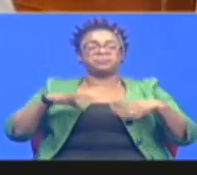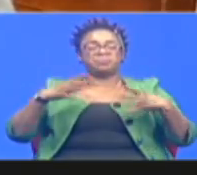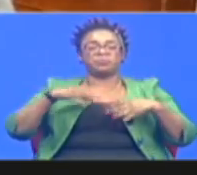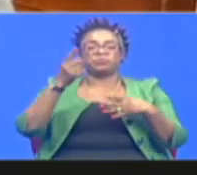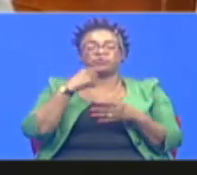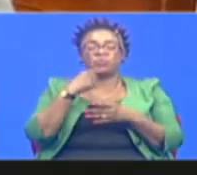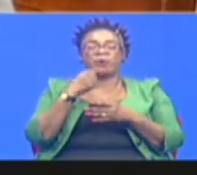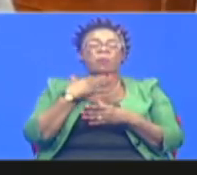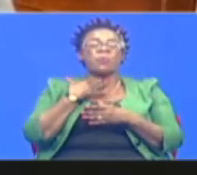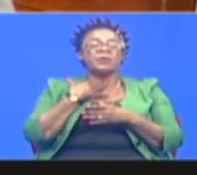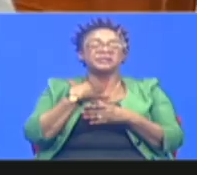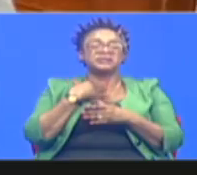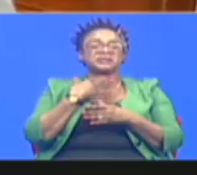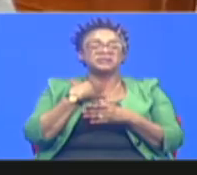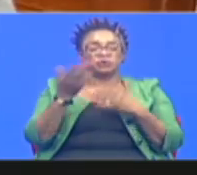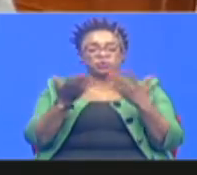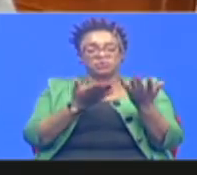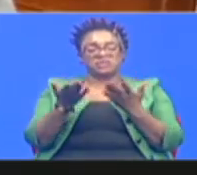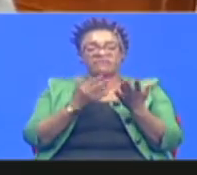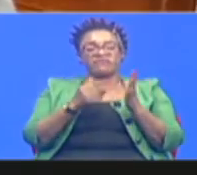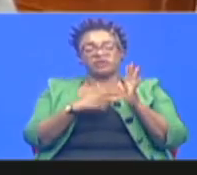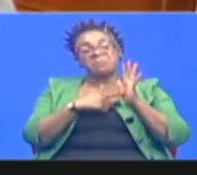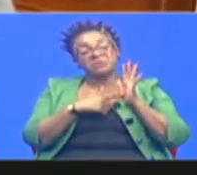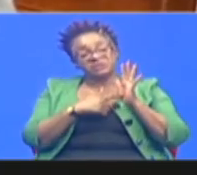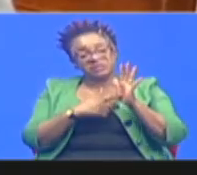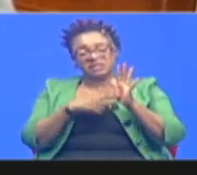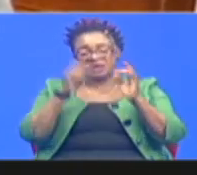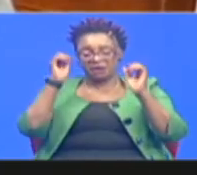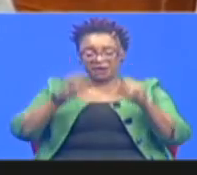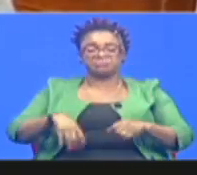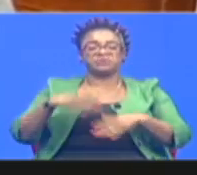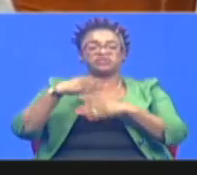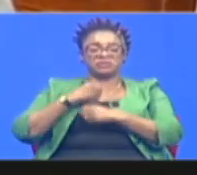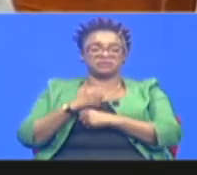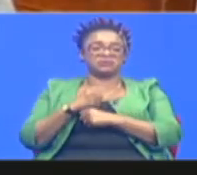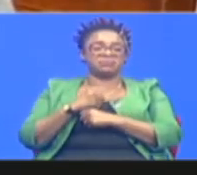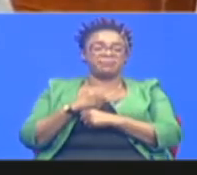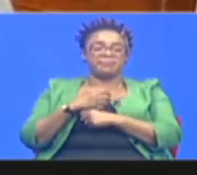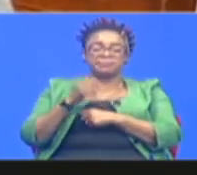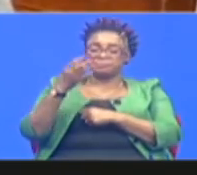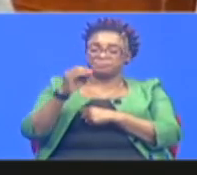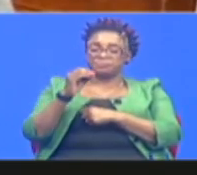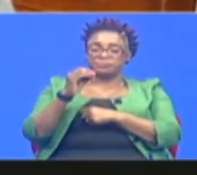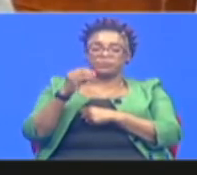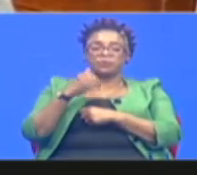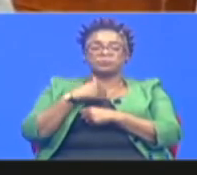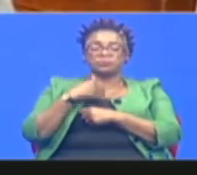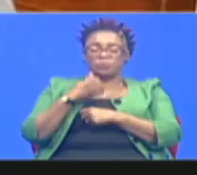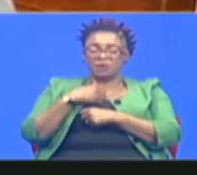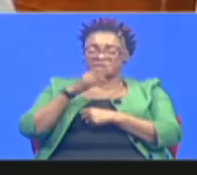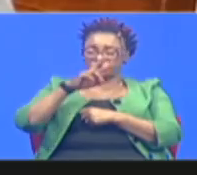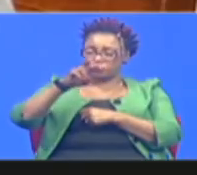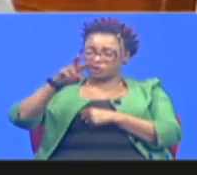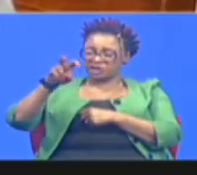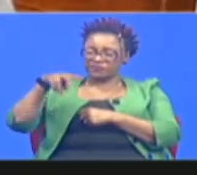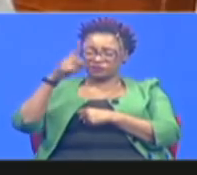serve, people who are demonstrated that they can be trusted. So we are handling for the right people